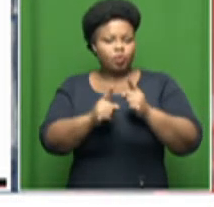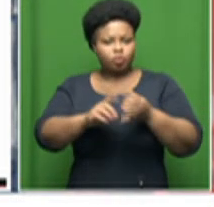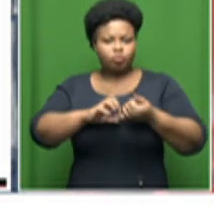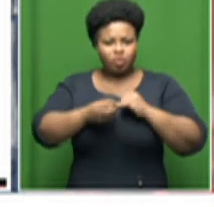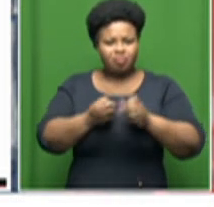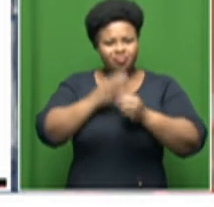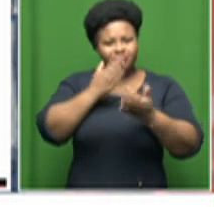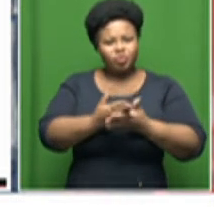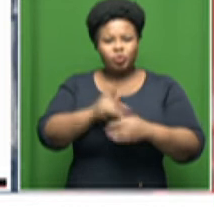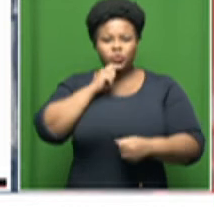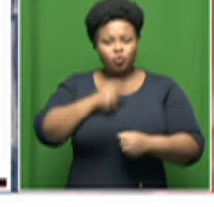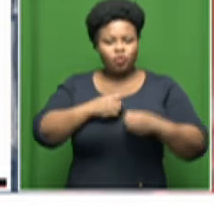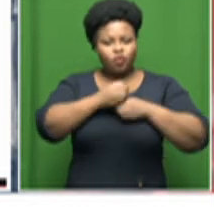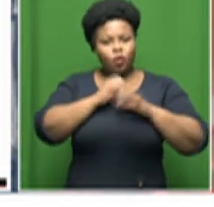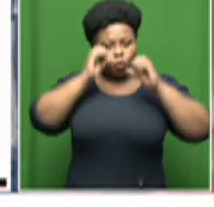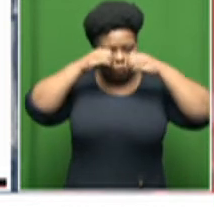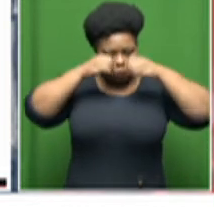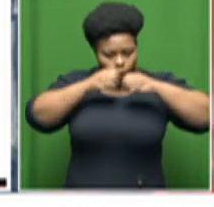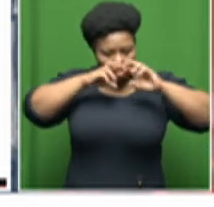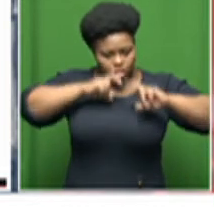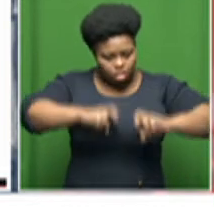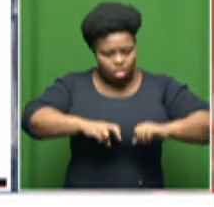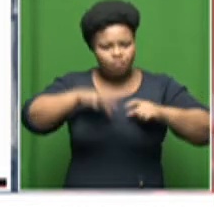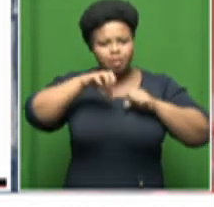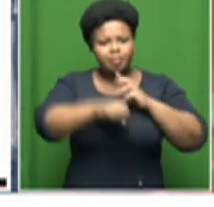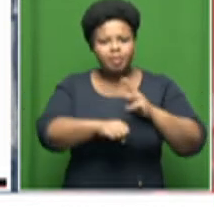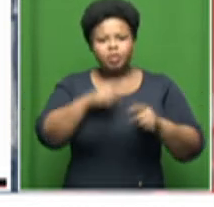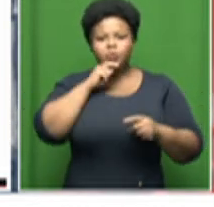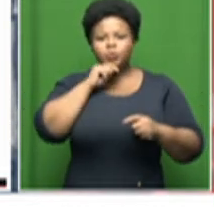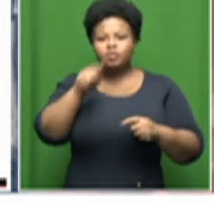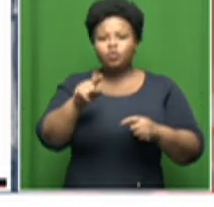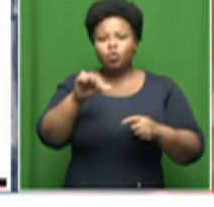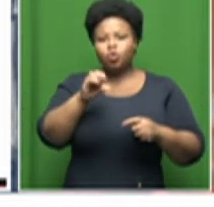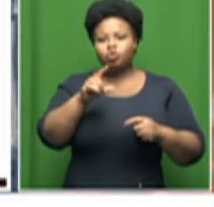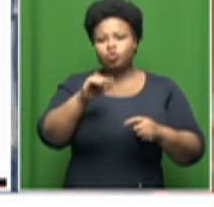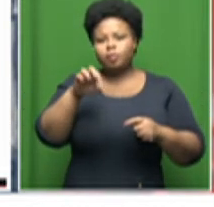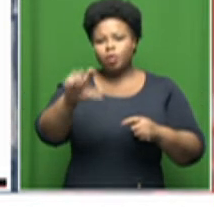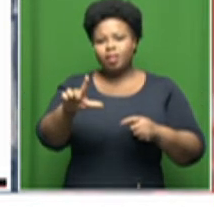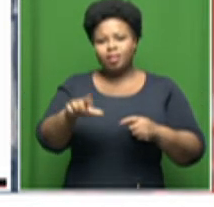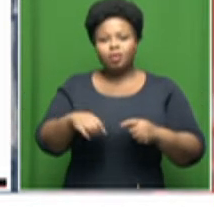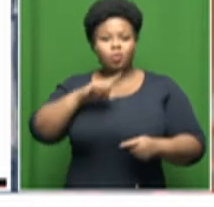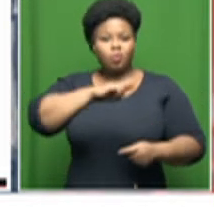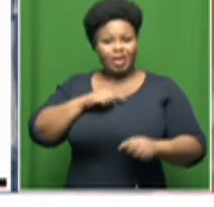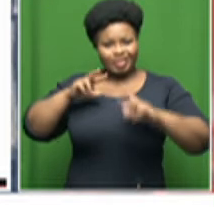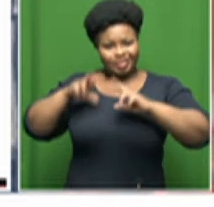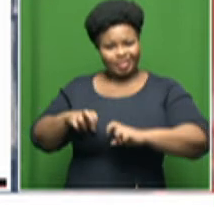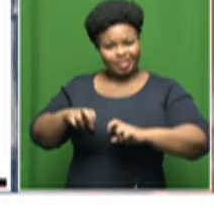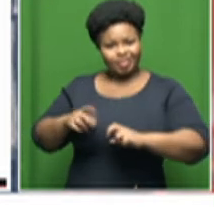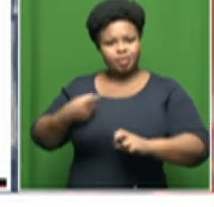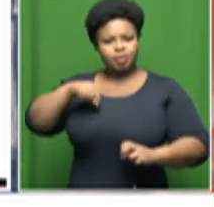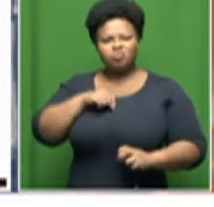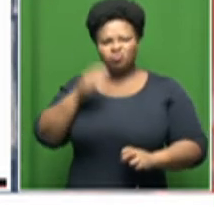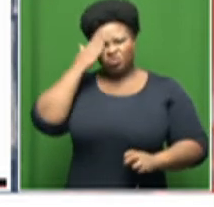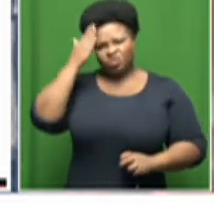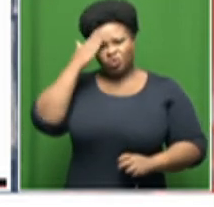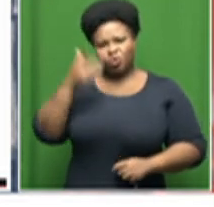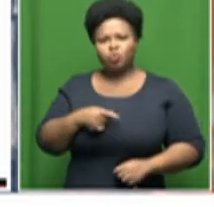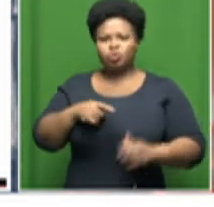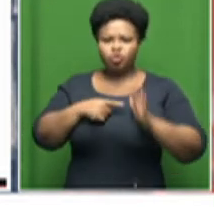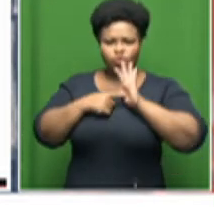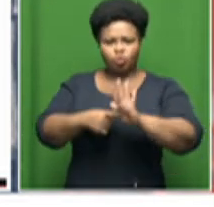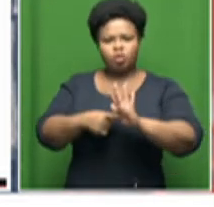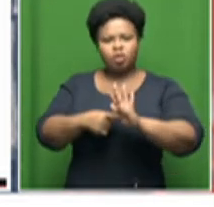the existing clinical trial infrastructure used for the ensemble study. So we know that the ensemble study demonstrated high